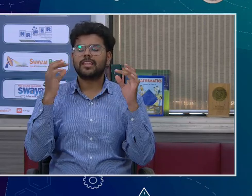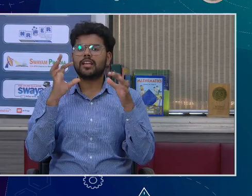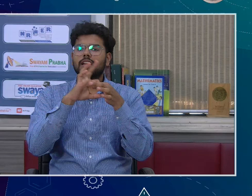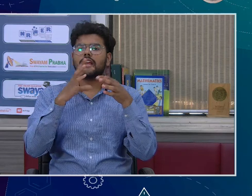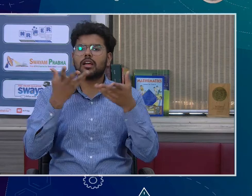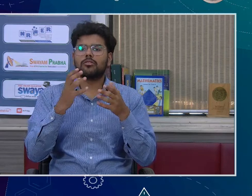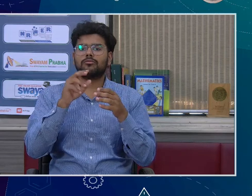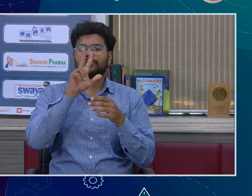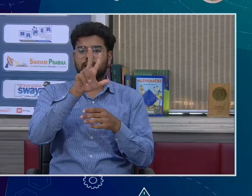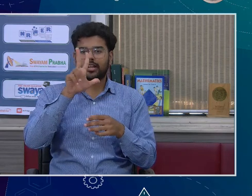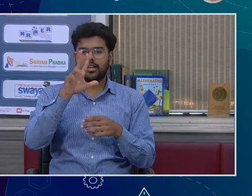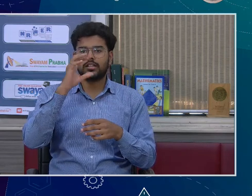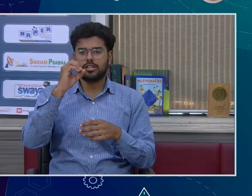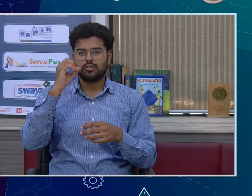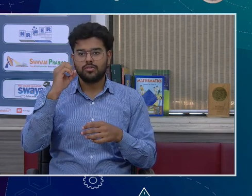number